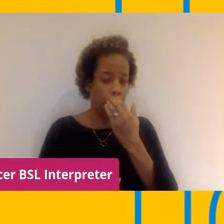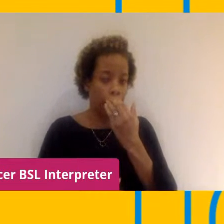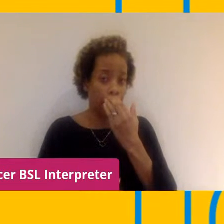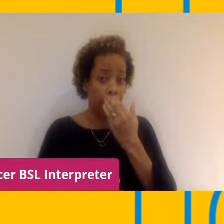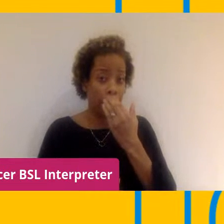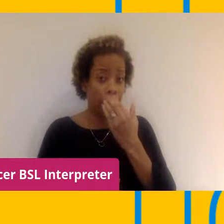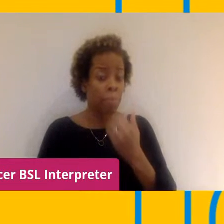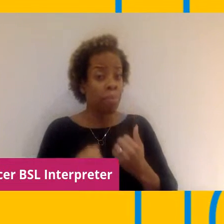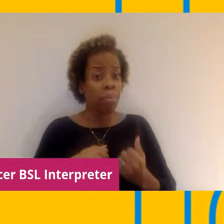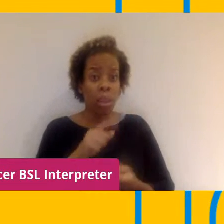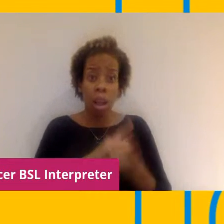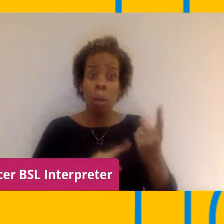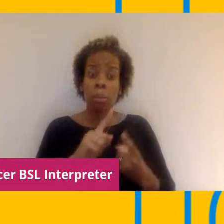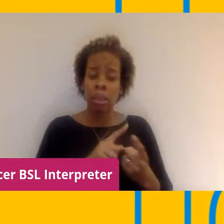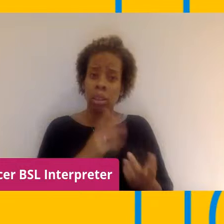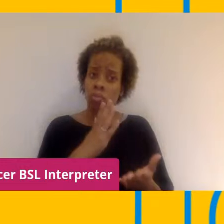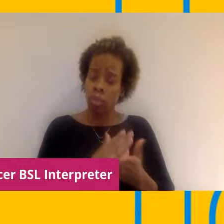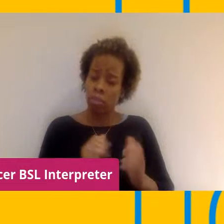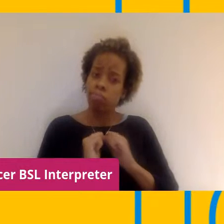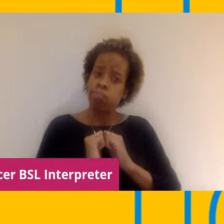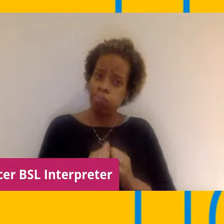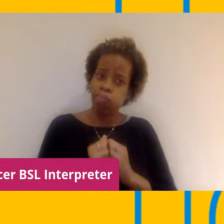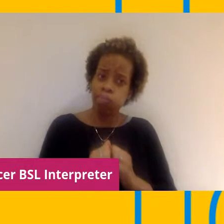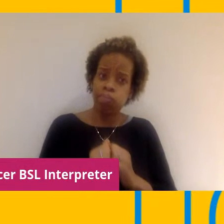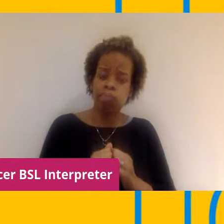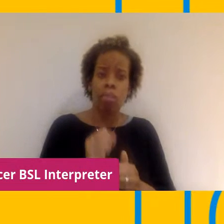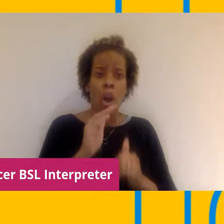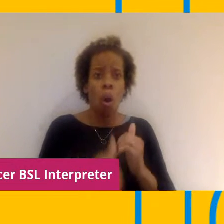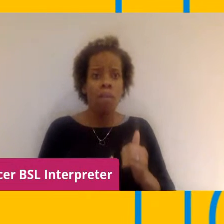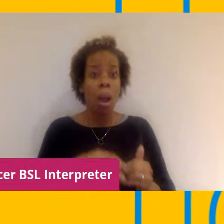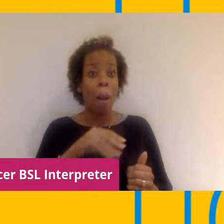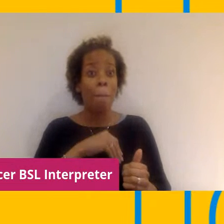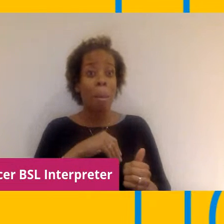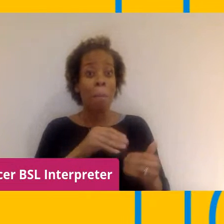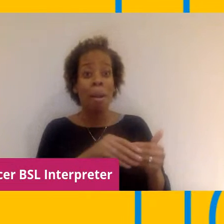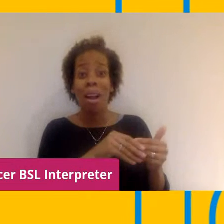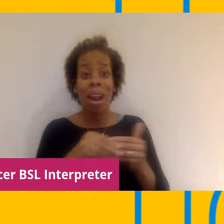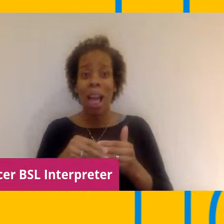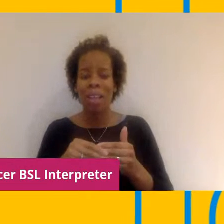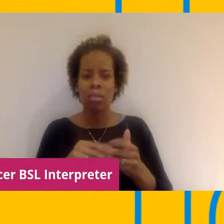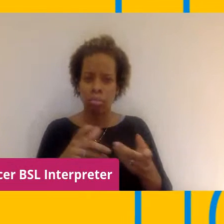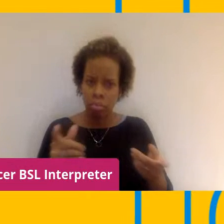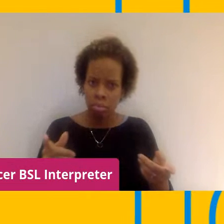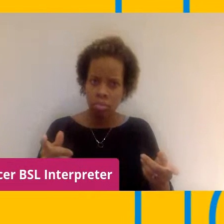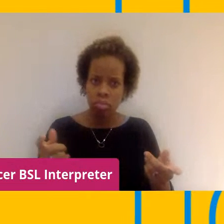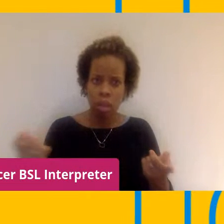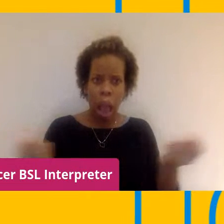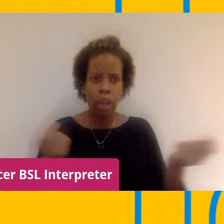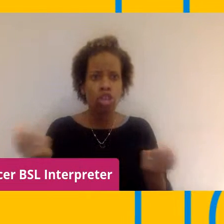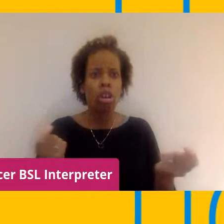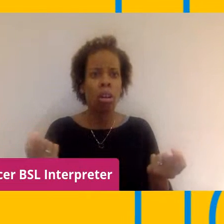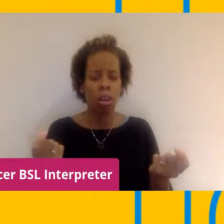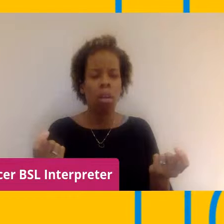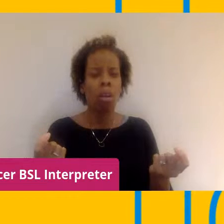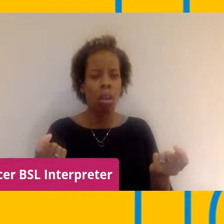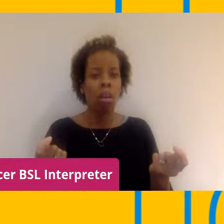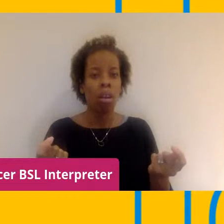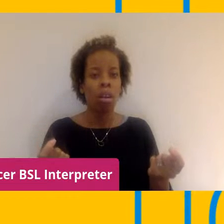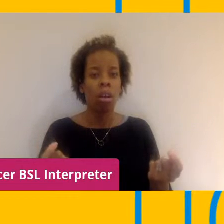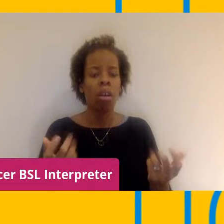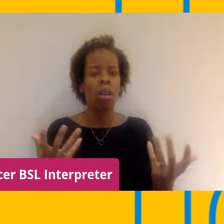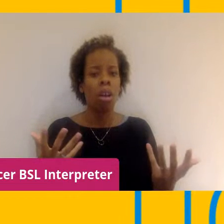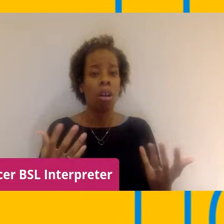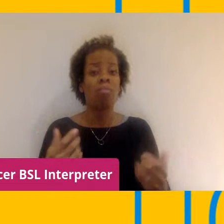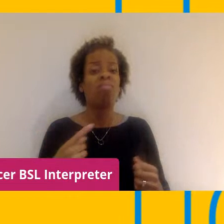really useful for initiating member-led action by professional services staff. So a really quite a